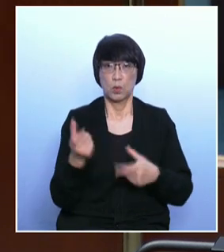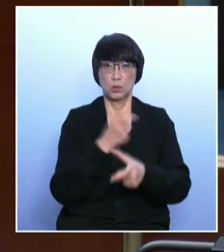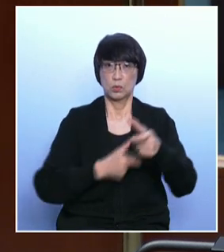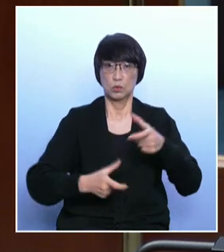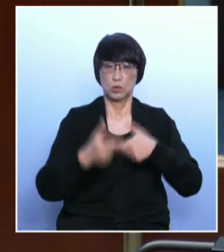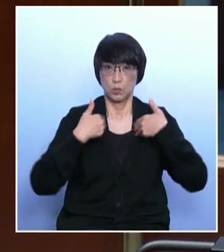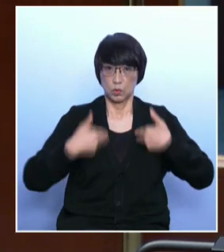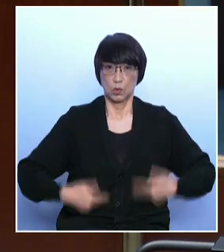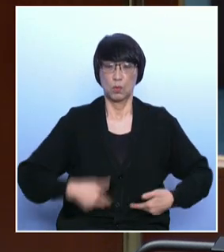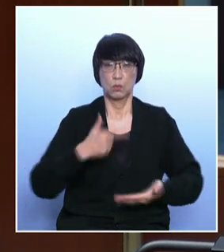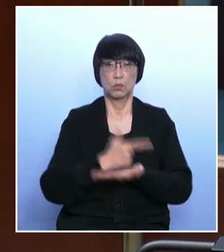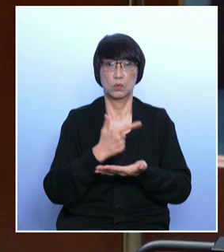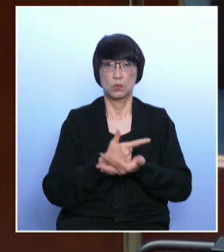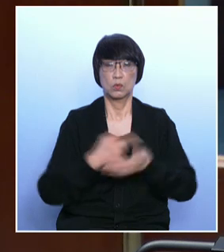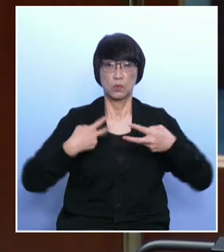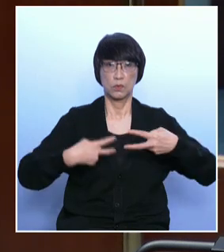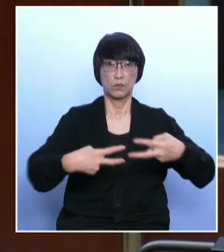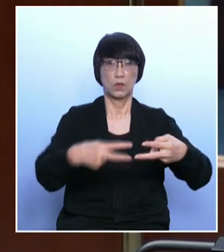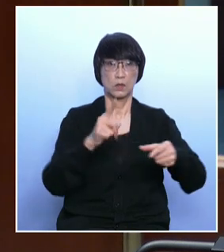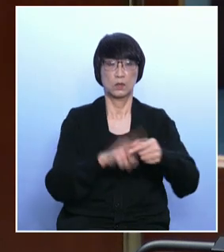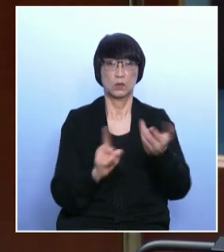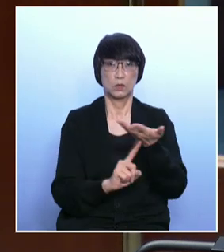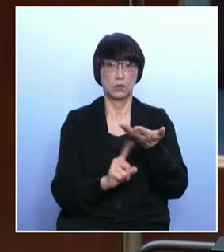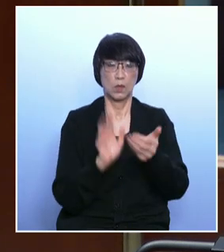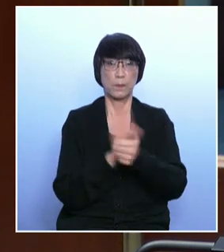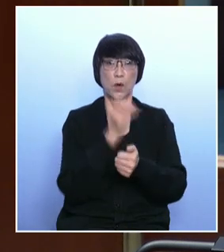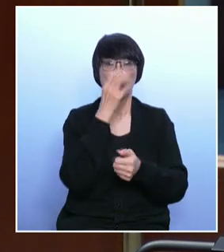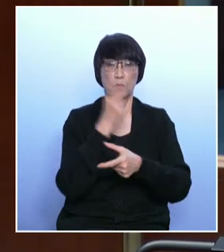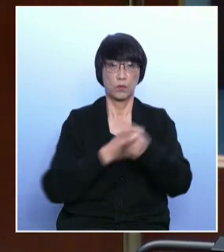From the commercial perspective, Hong Kong as a bridgehead in the